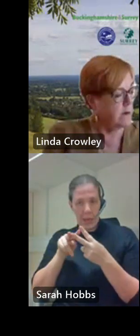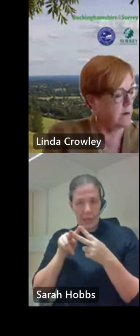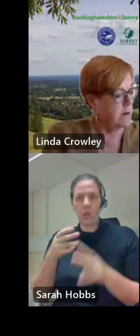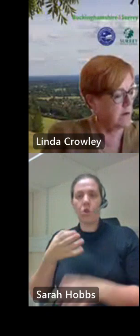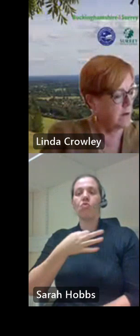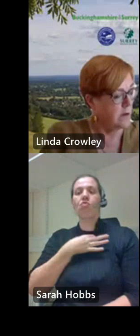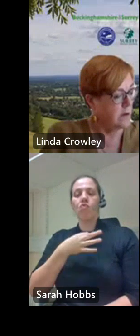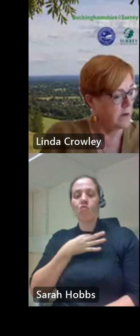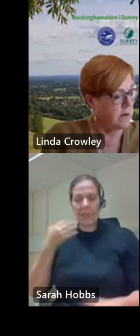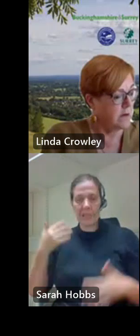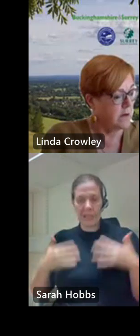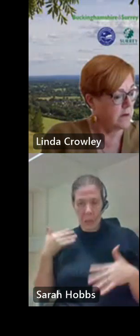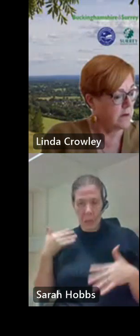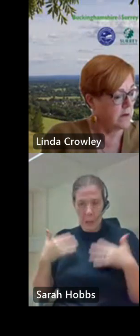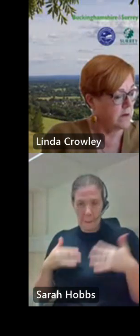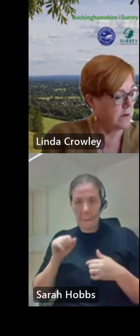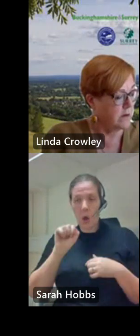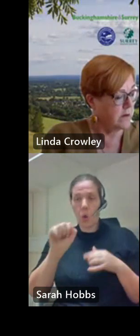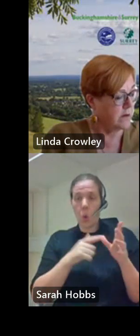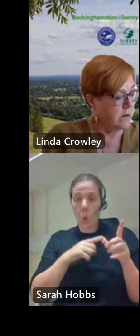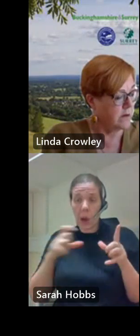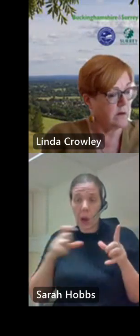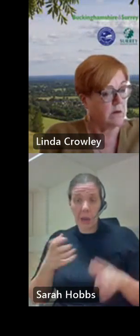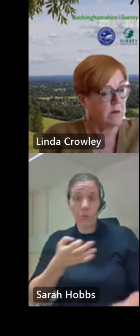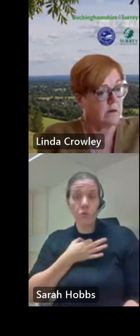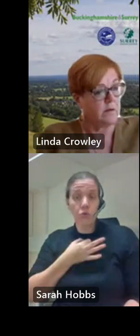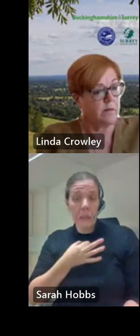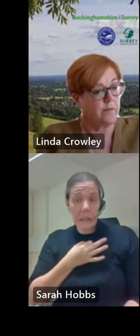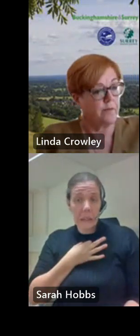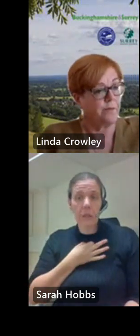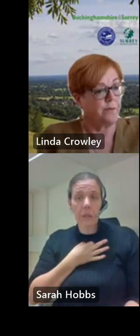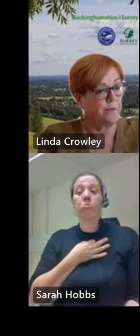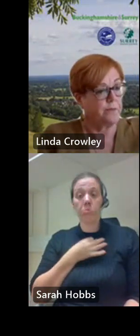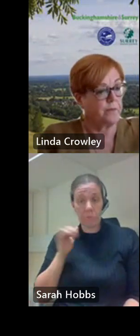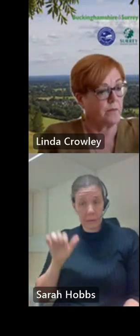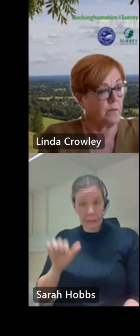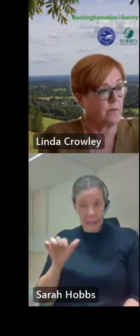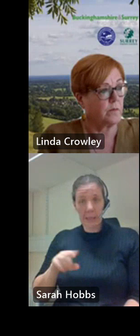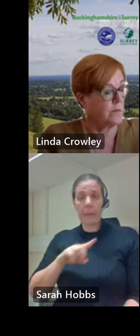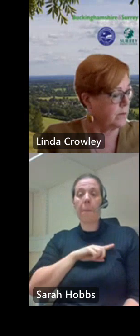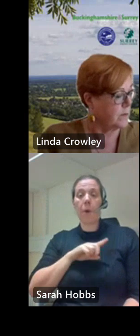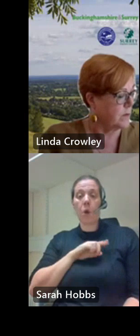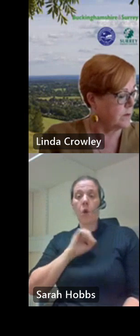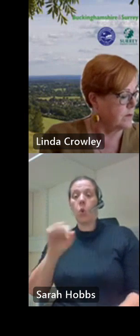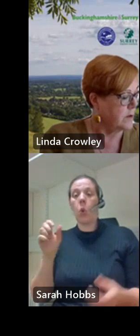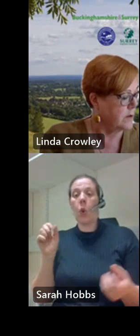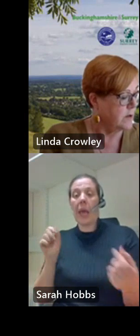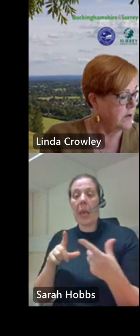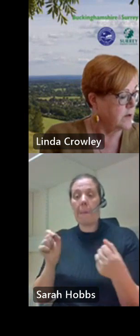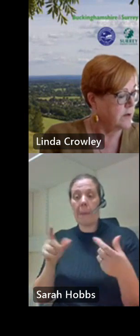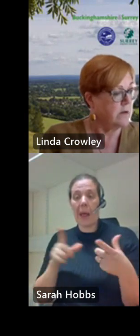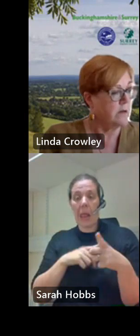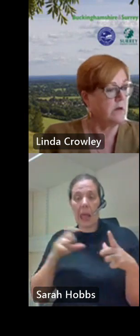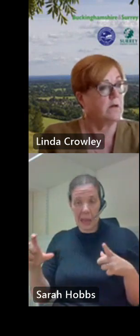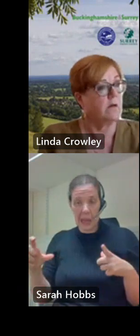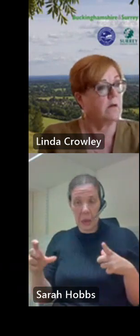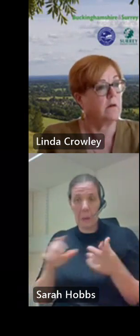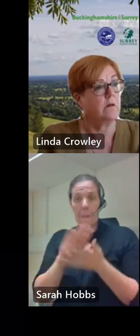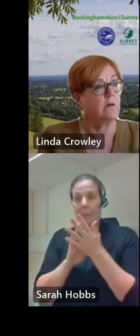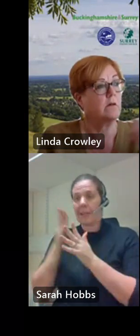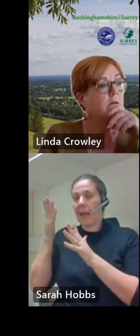harm, you know, are your accounts at risk? Well, yes, they are. Why? Because your email account is the gateway to